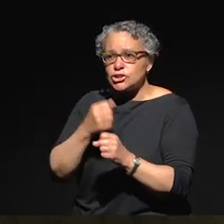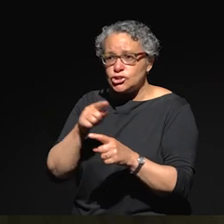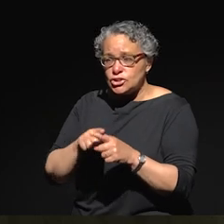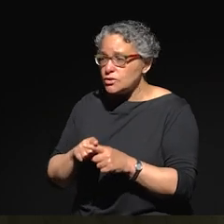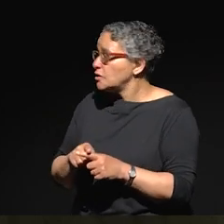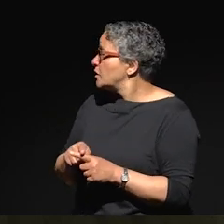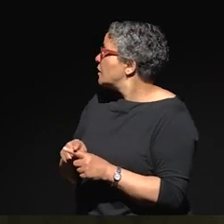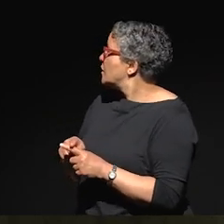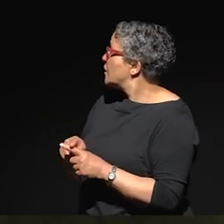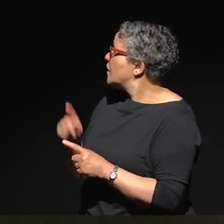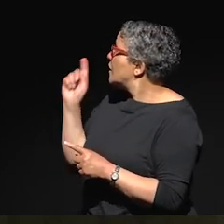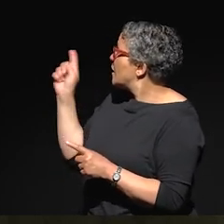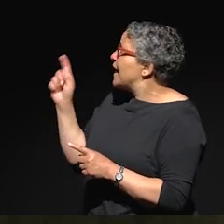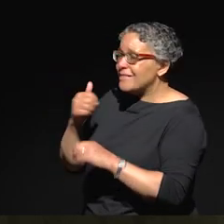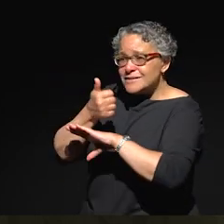Donatello's